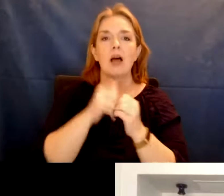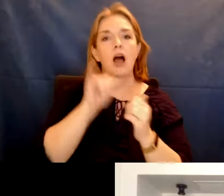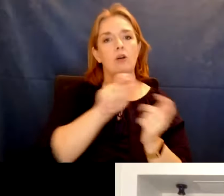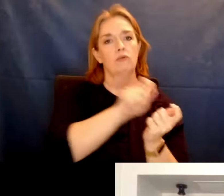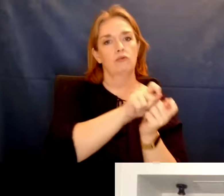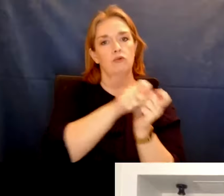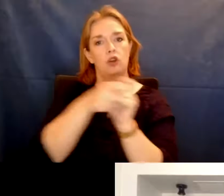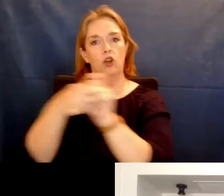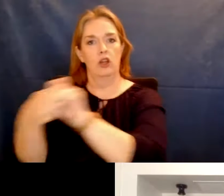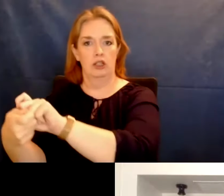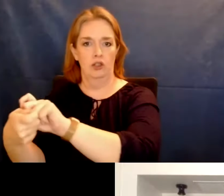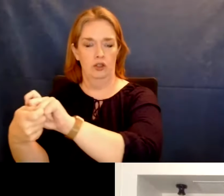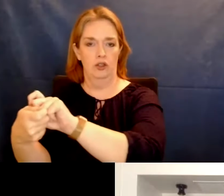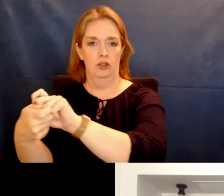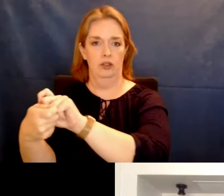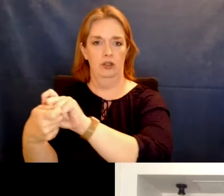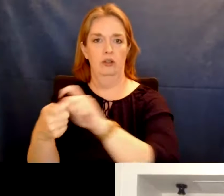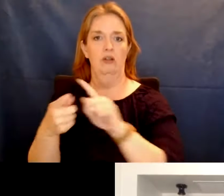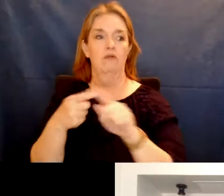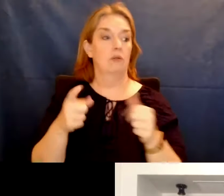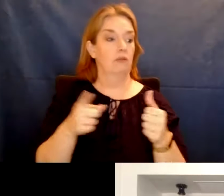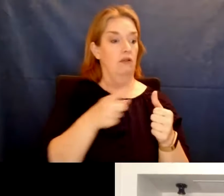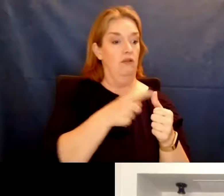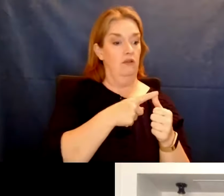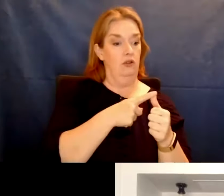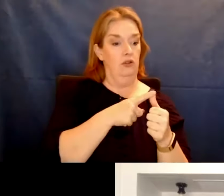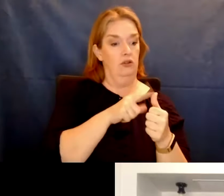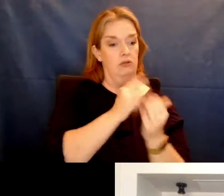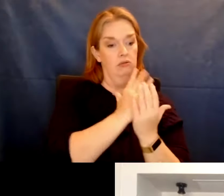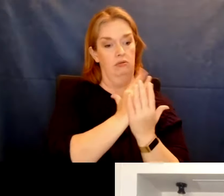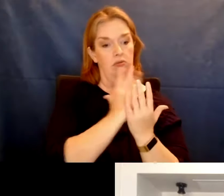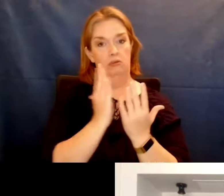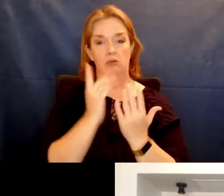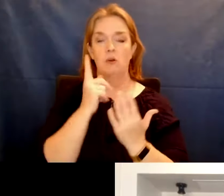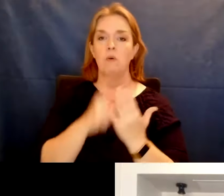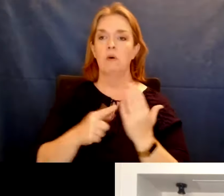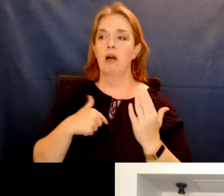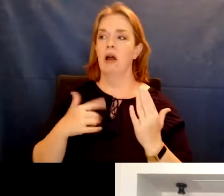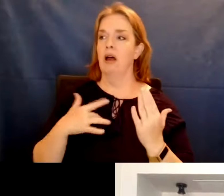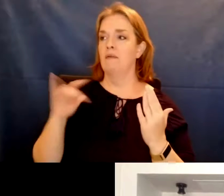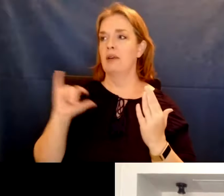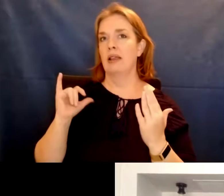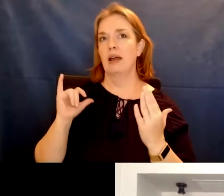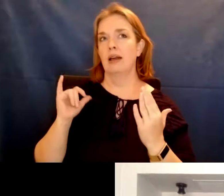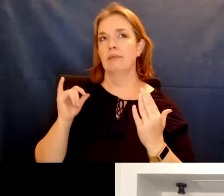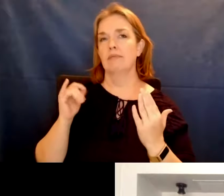first one to the form that I feel like is probably gonna